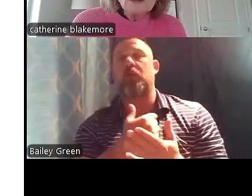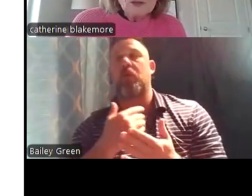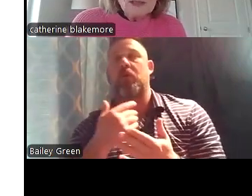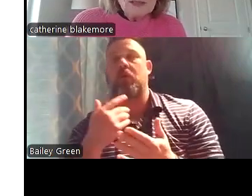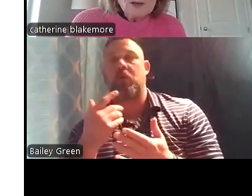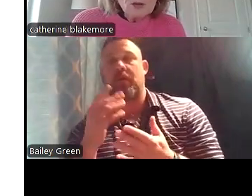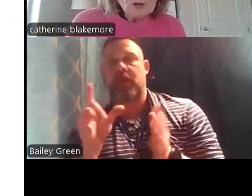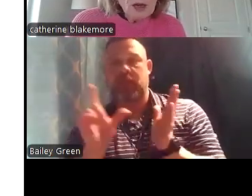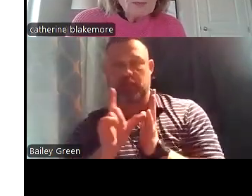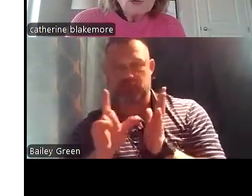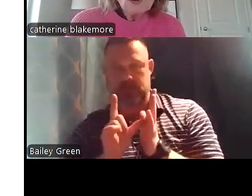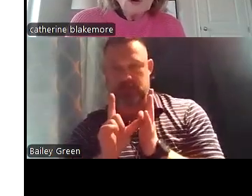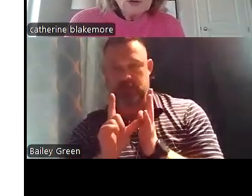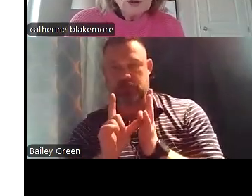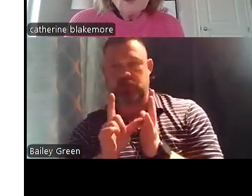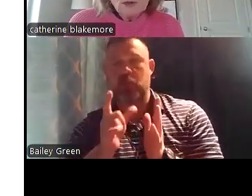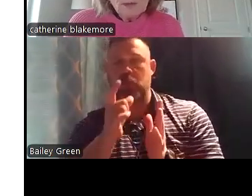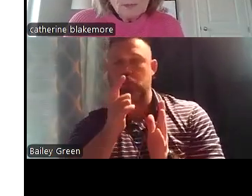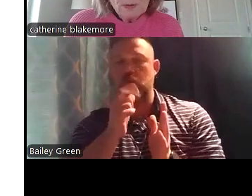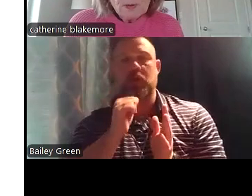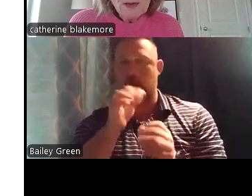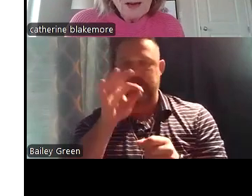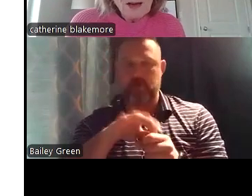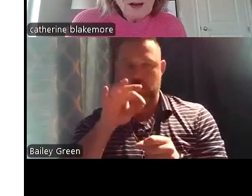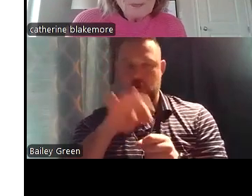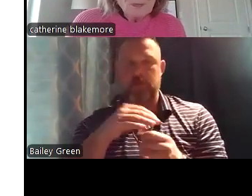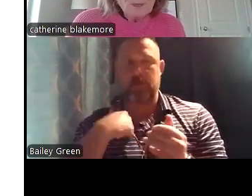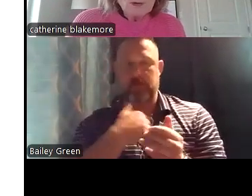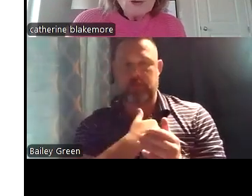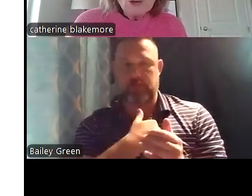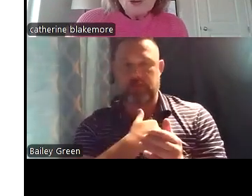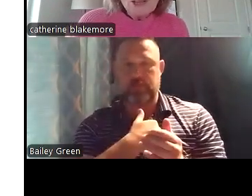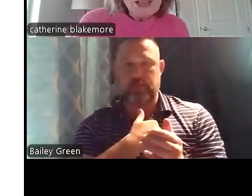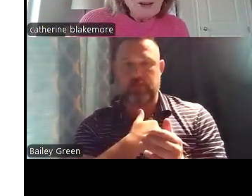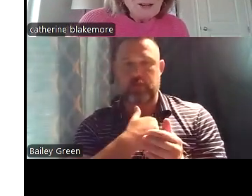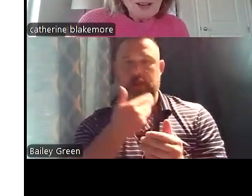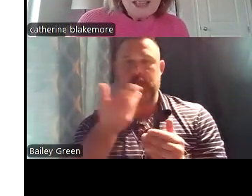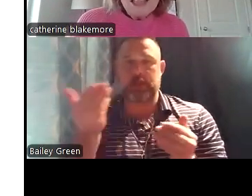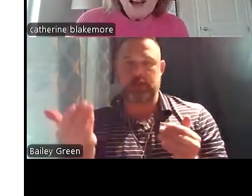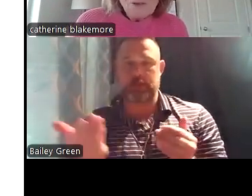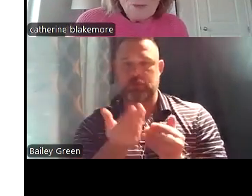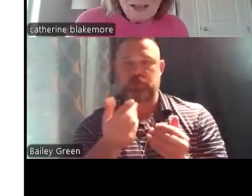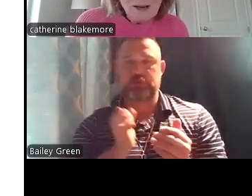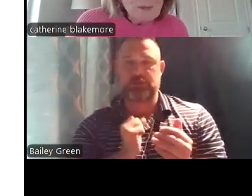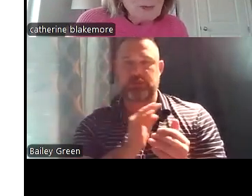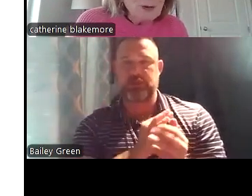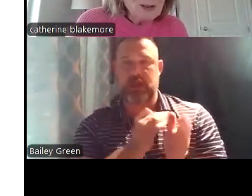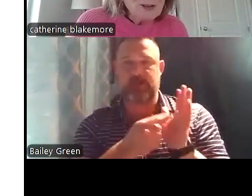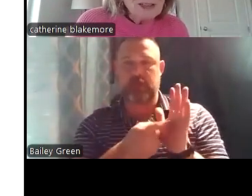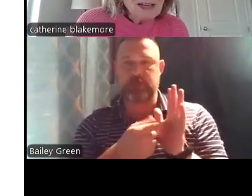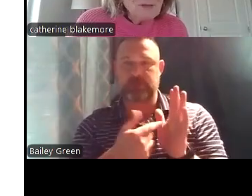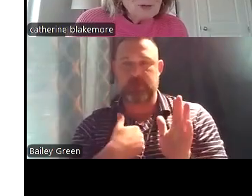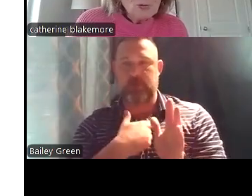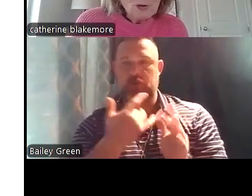of the legislature who are non-voting members. We were introduced to one of the staff representing a member